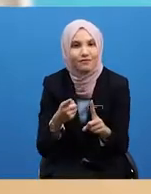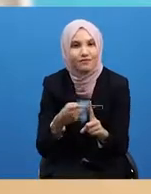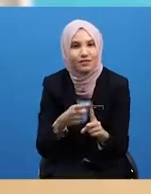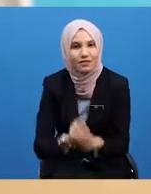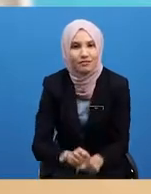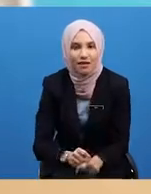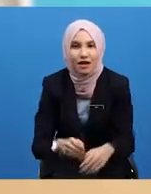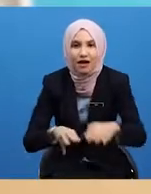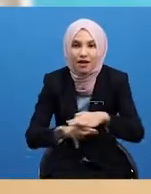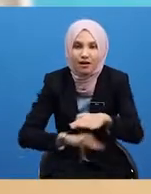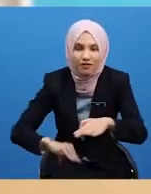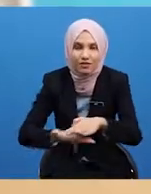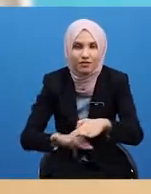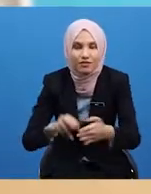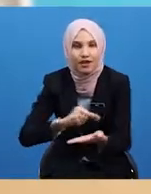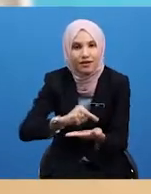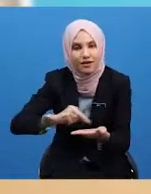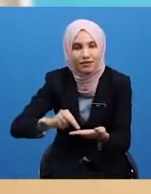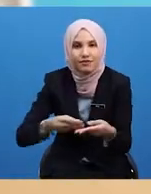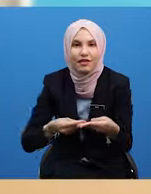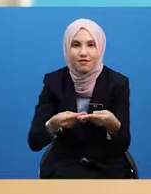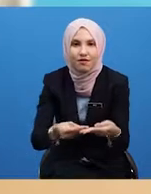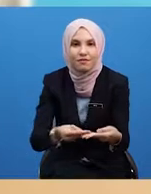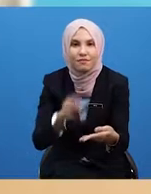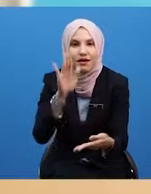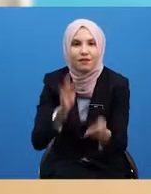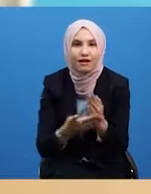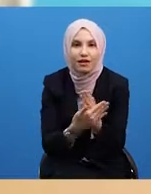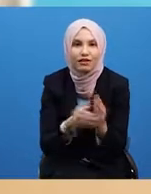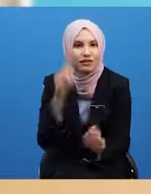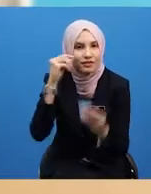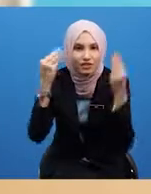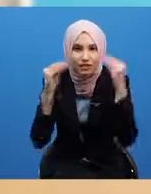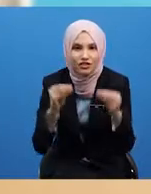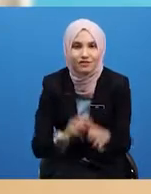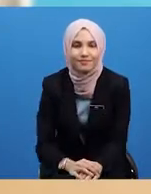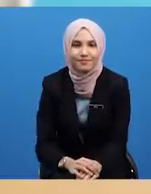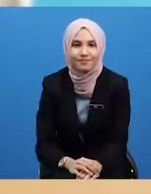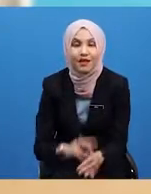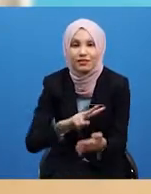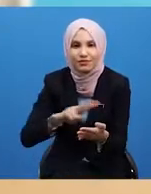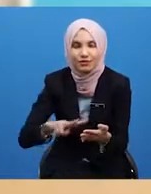may refer to the notes given by your teacher. Let's read it together.